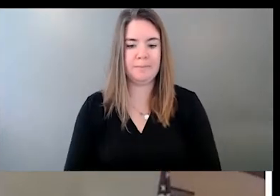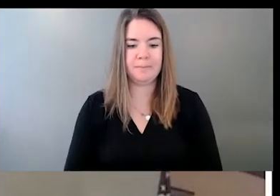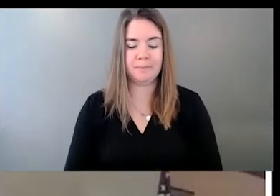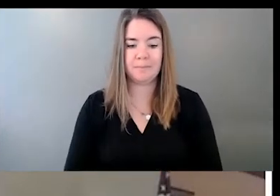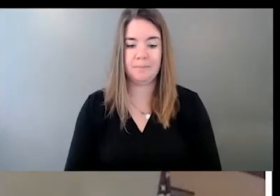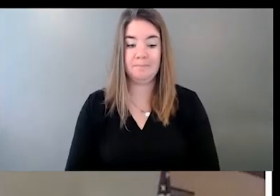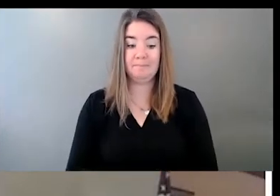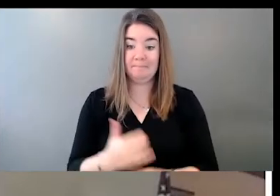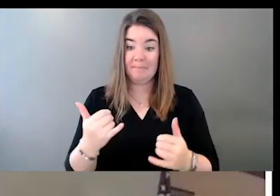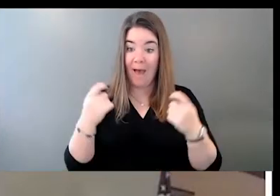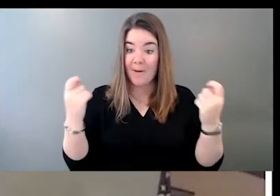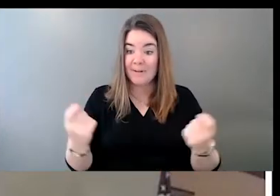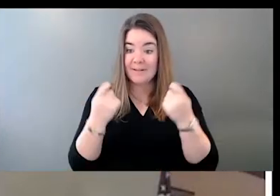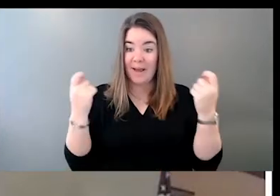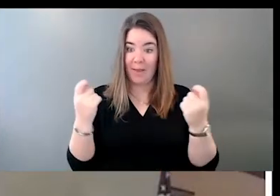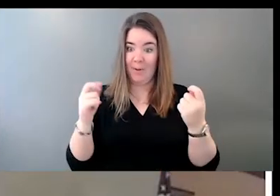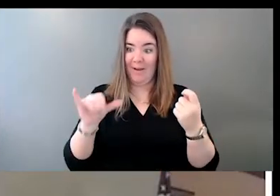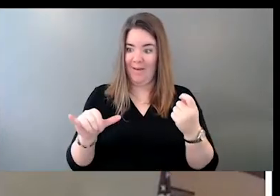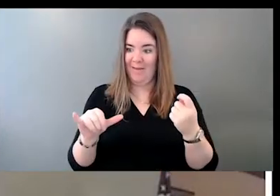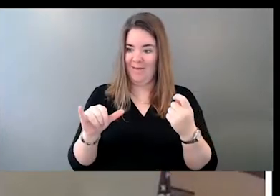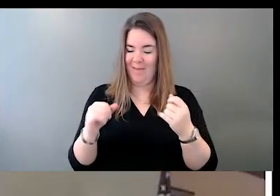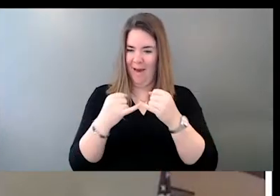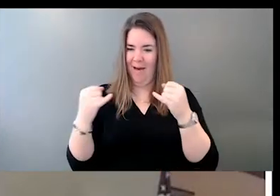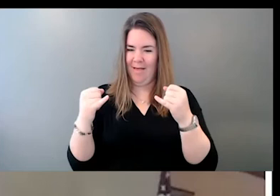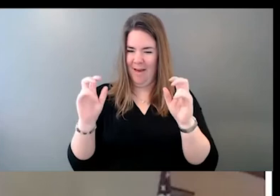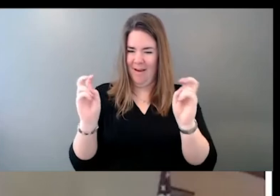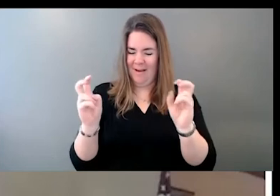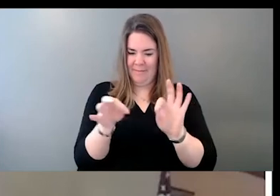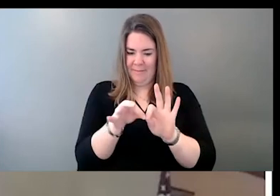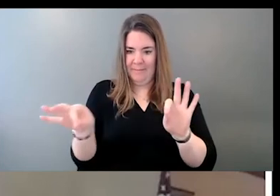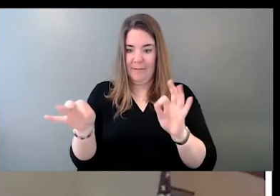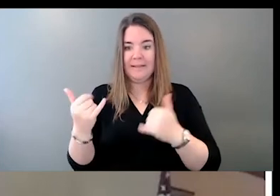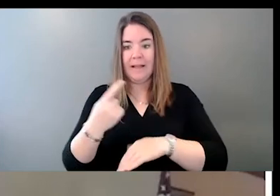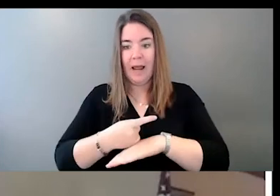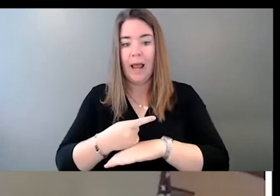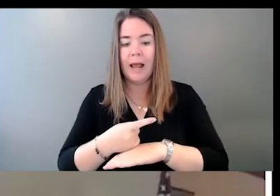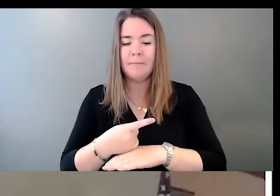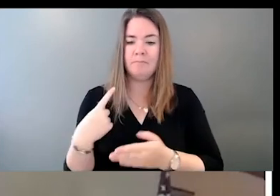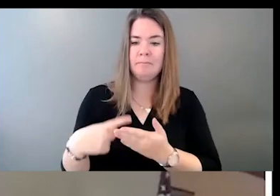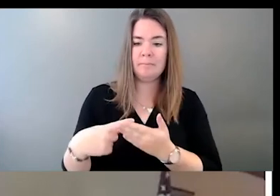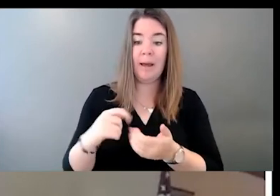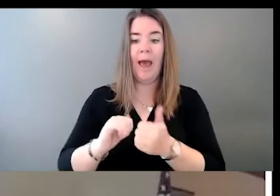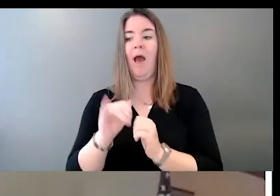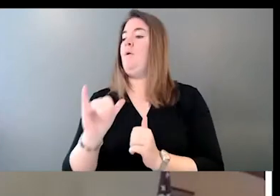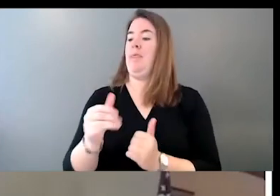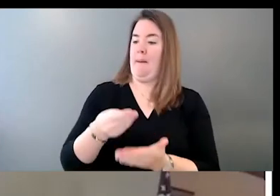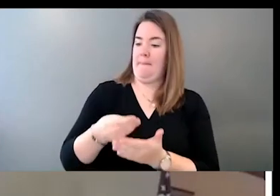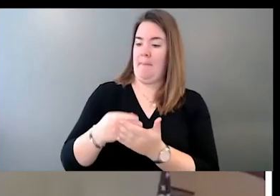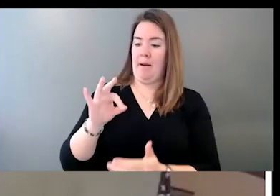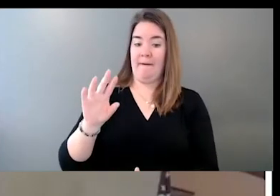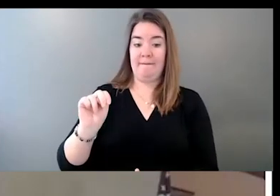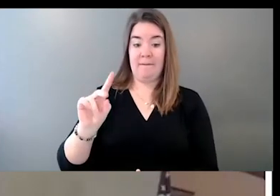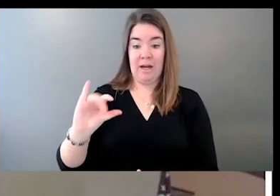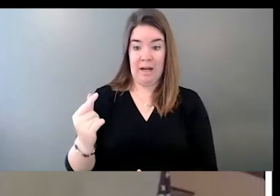We're celebrating that line item today, and to speak about how some of the funding is being spent is our training director,